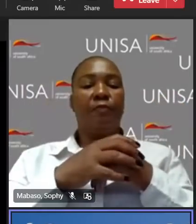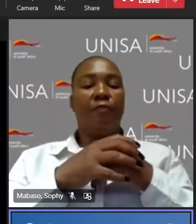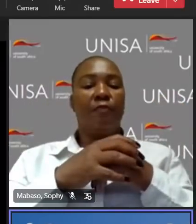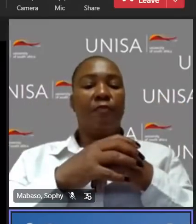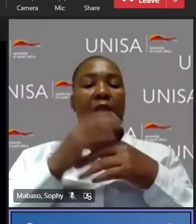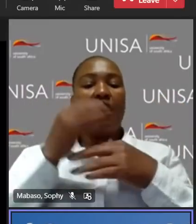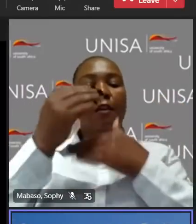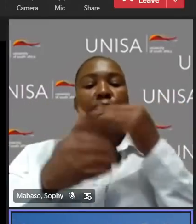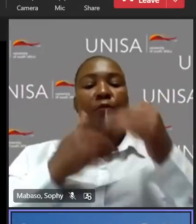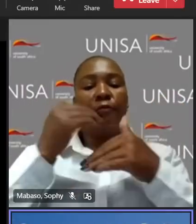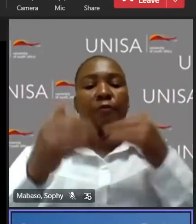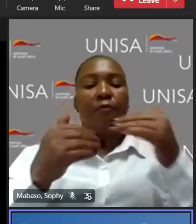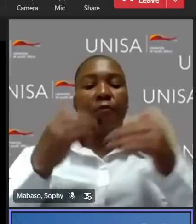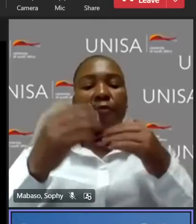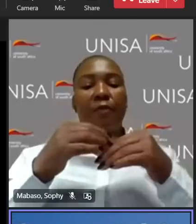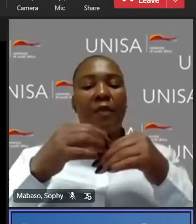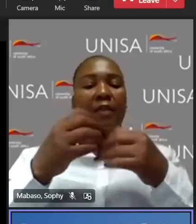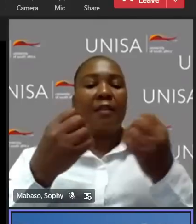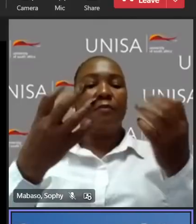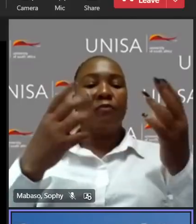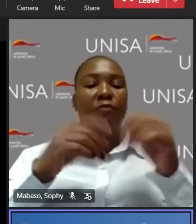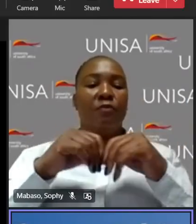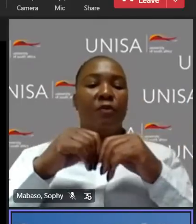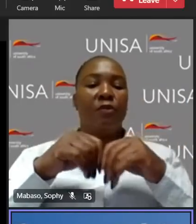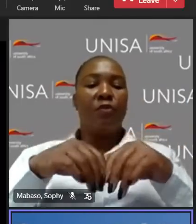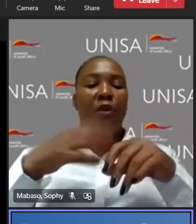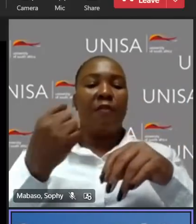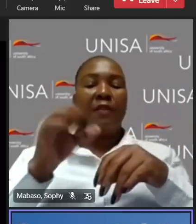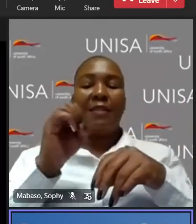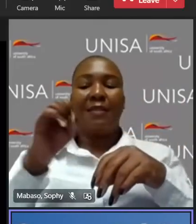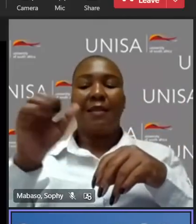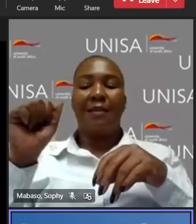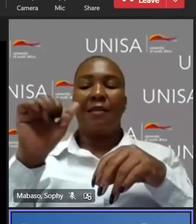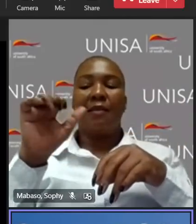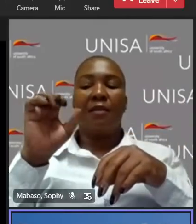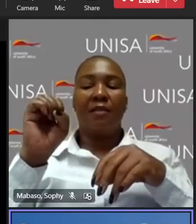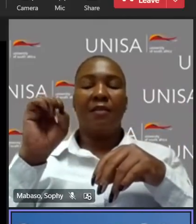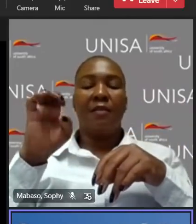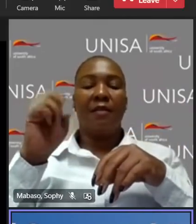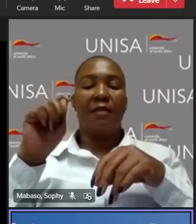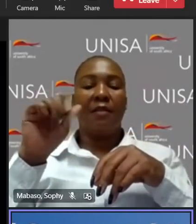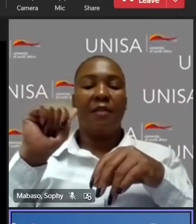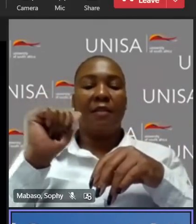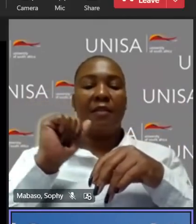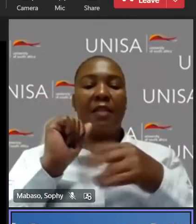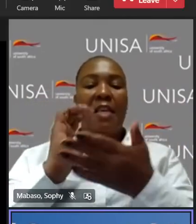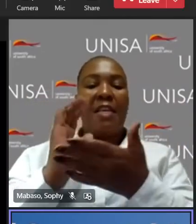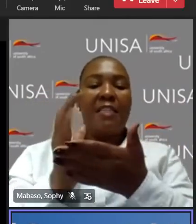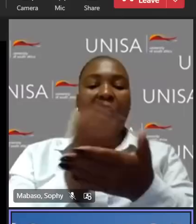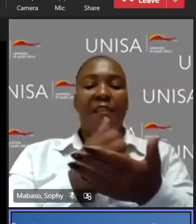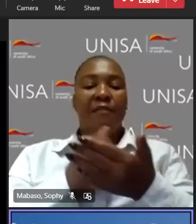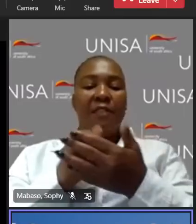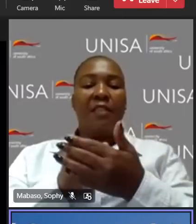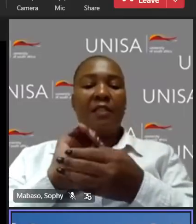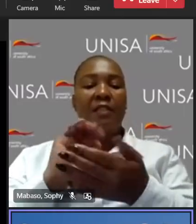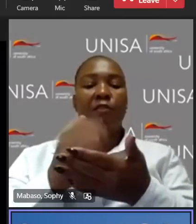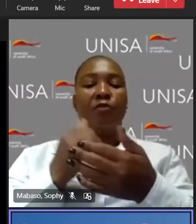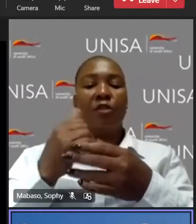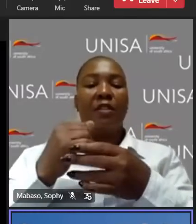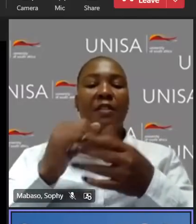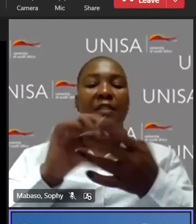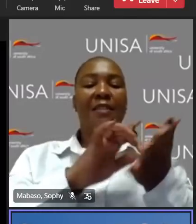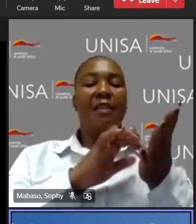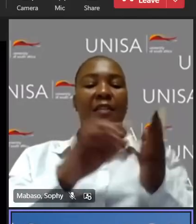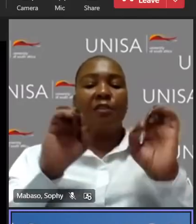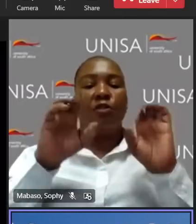Continuing with the types of SETAs, we've got SETA, the Safety and Security Sector Education and